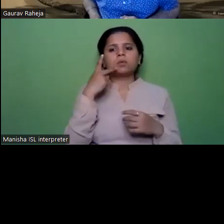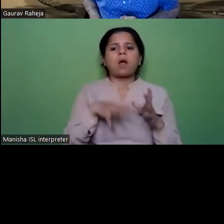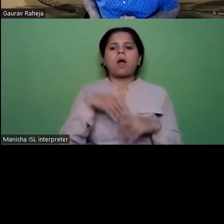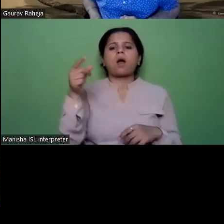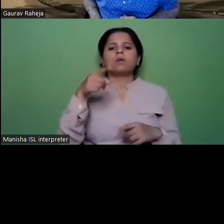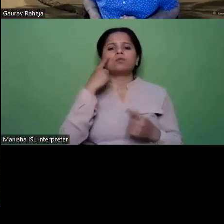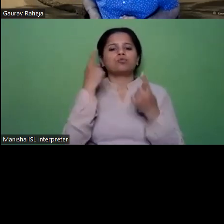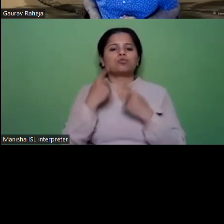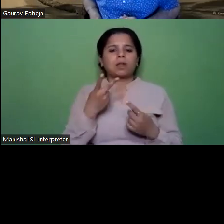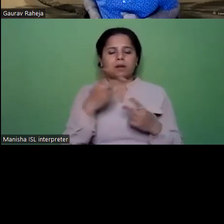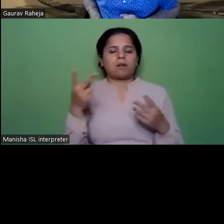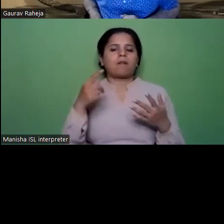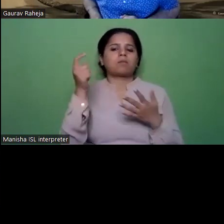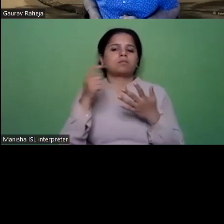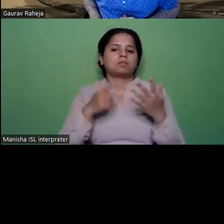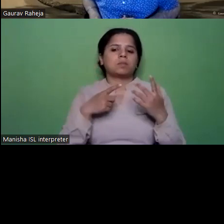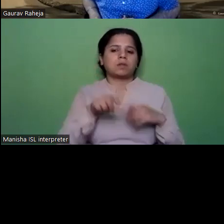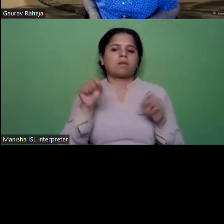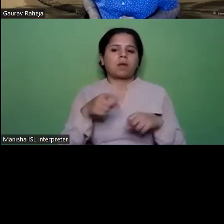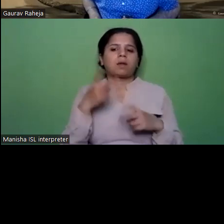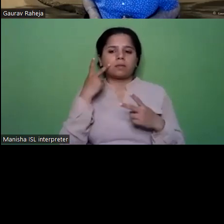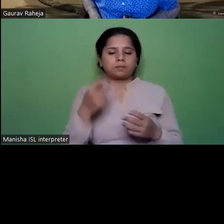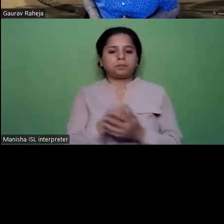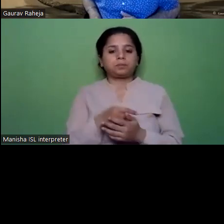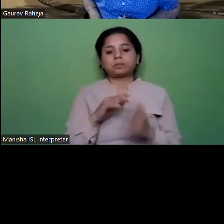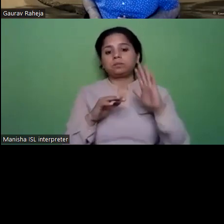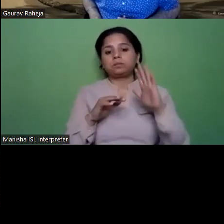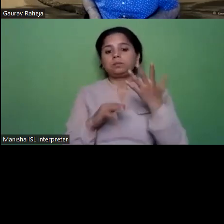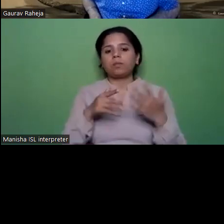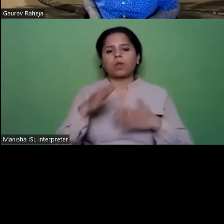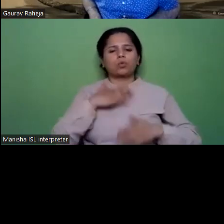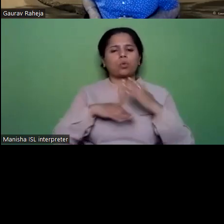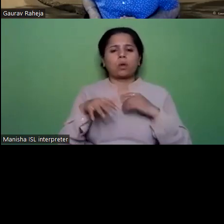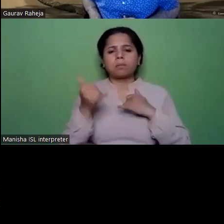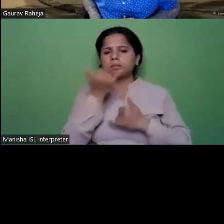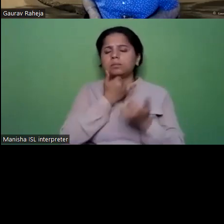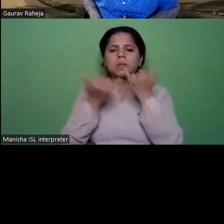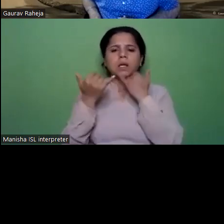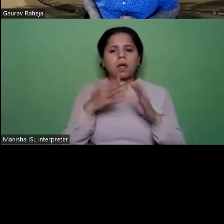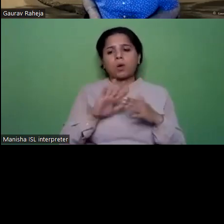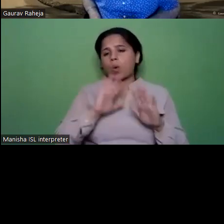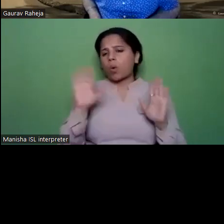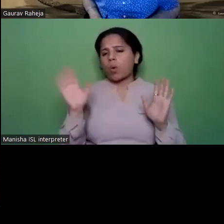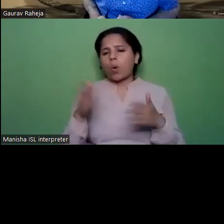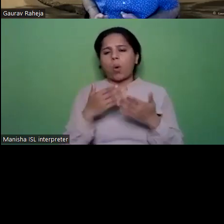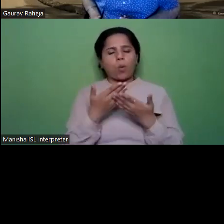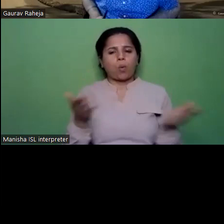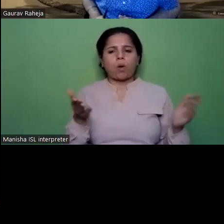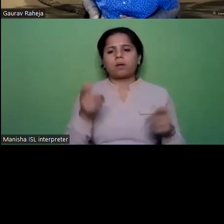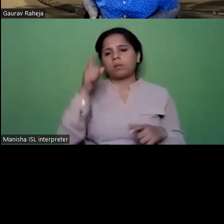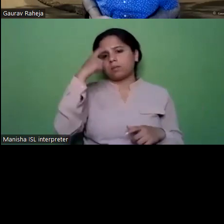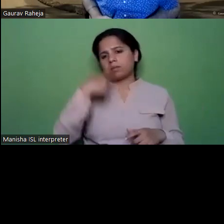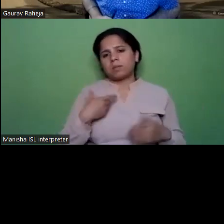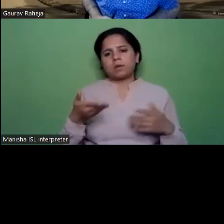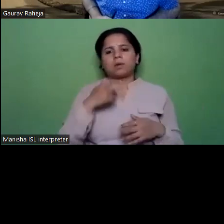on these parameters. The principle 5 is tolerance for error. Everybody, humans are designed